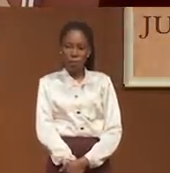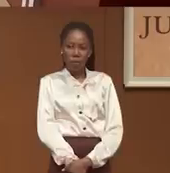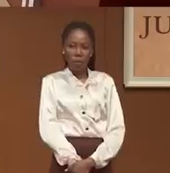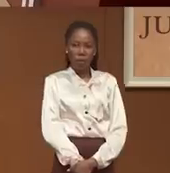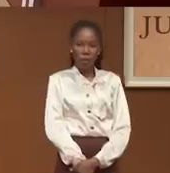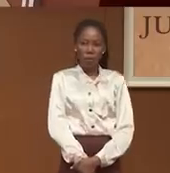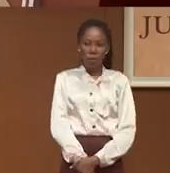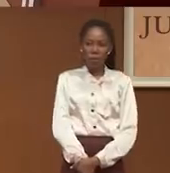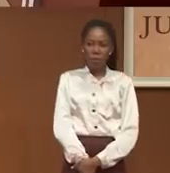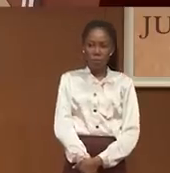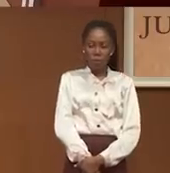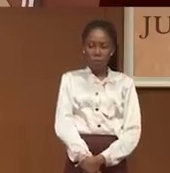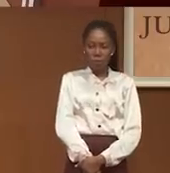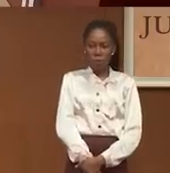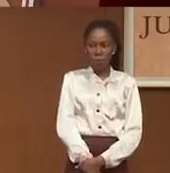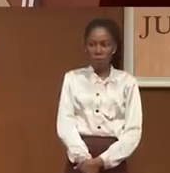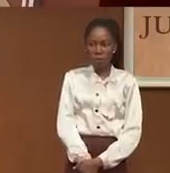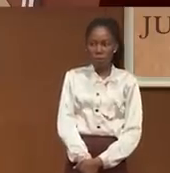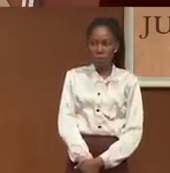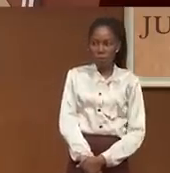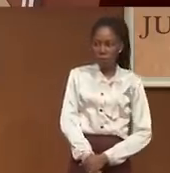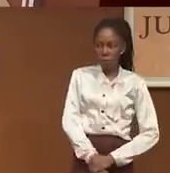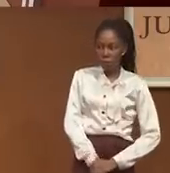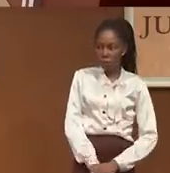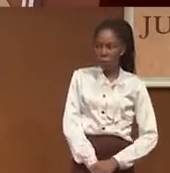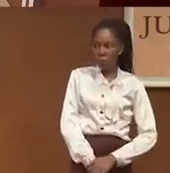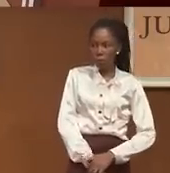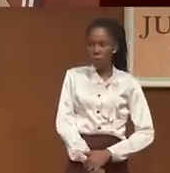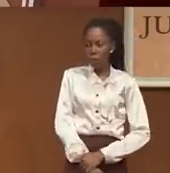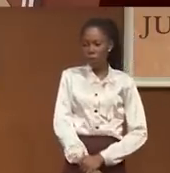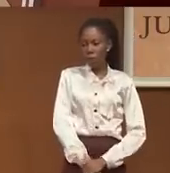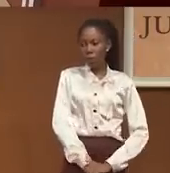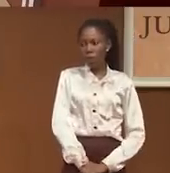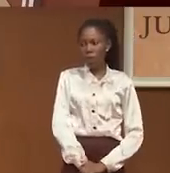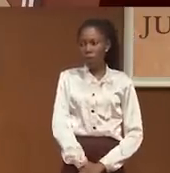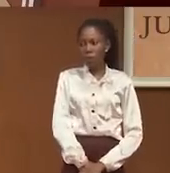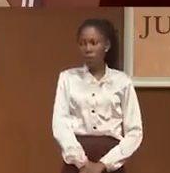And this is his own. This is his own response to that.